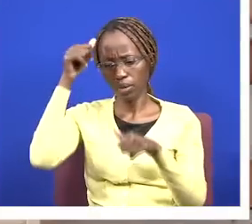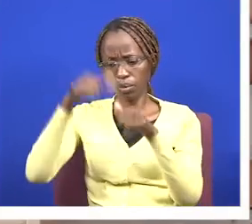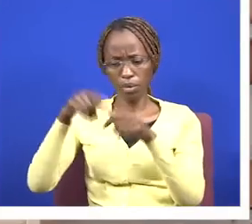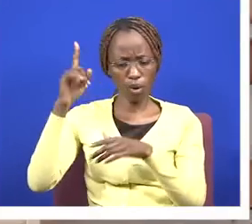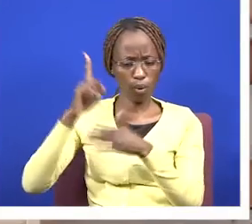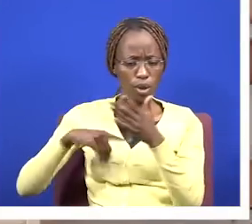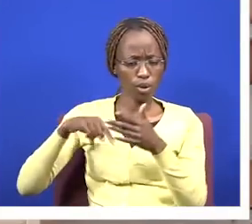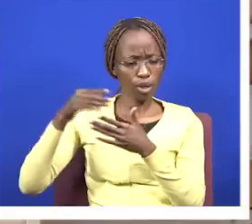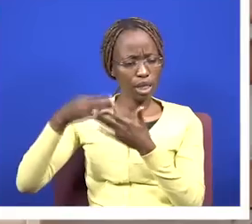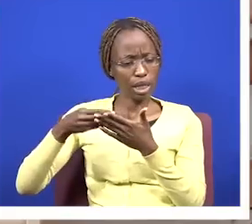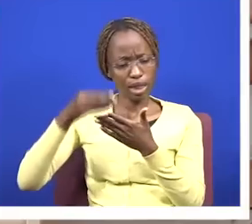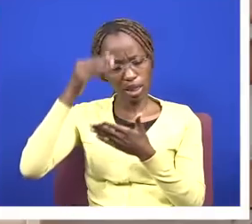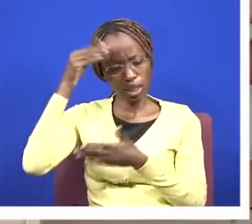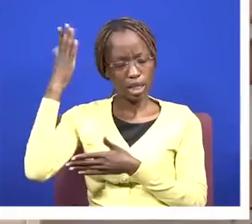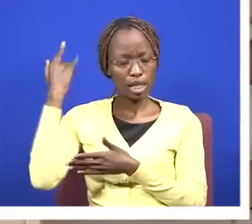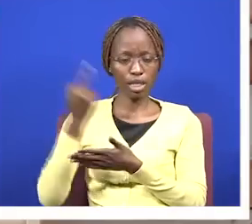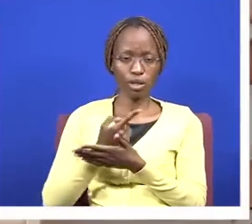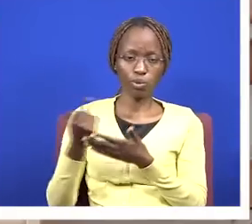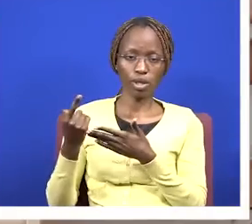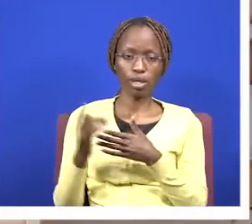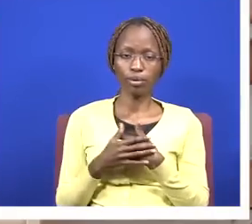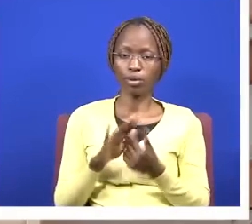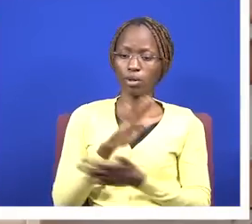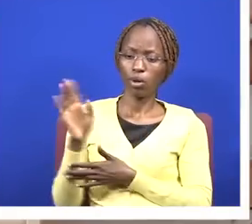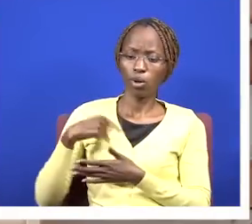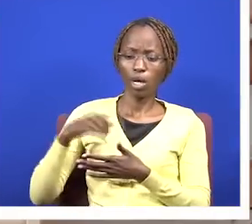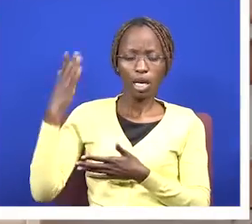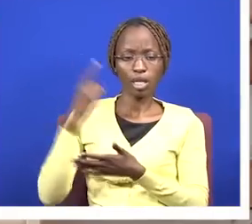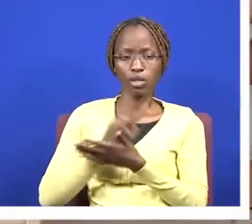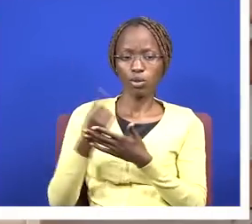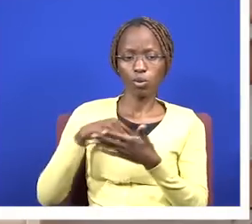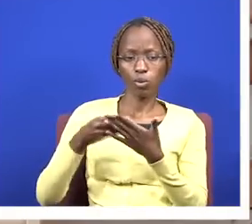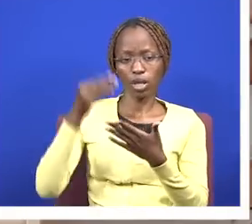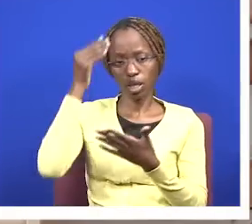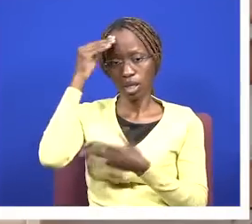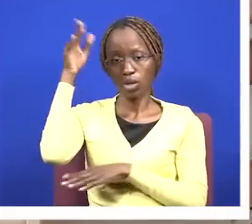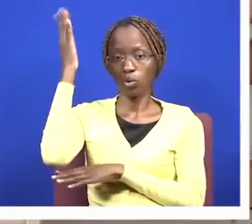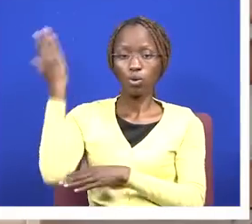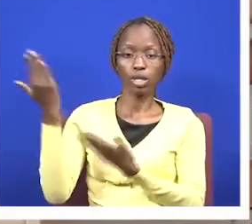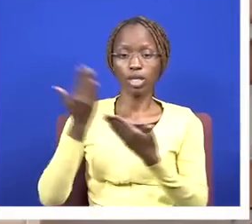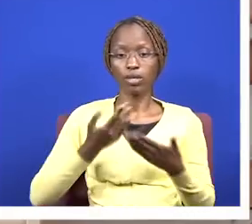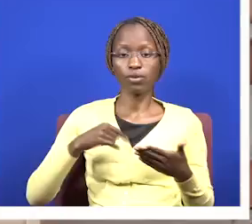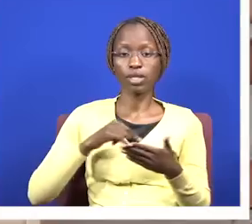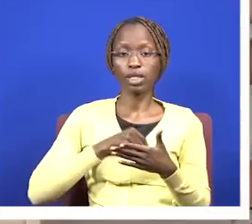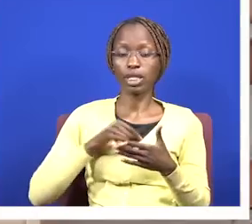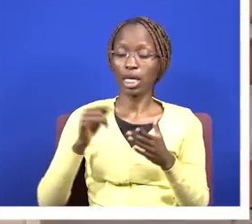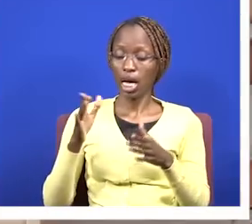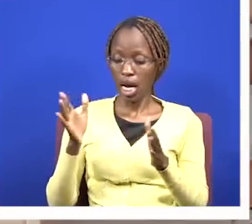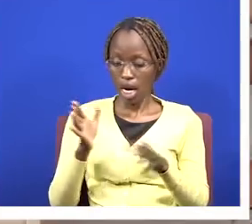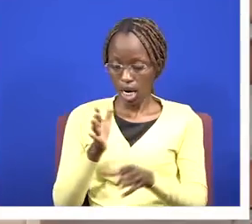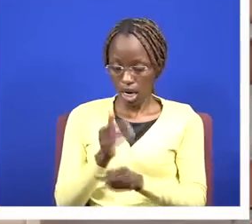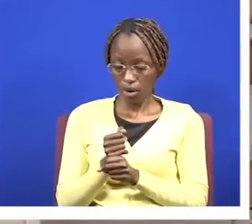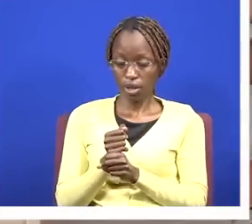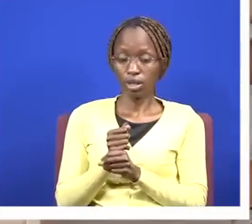learned last week. We learned that God gives us courage. Yes, He